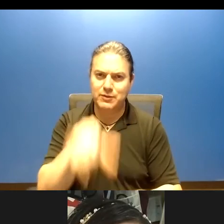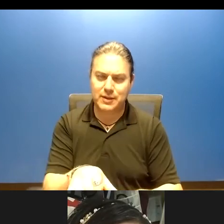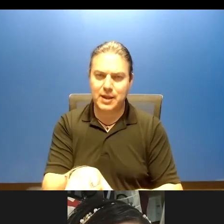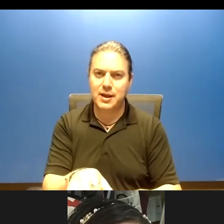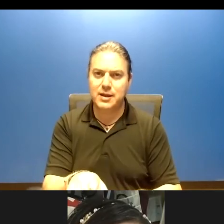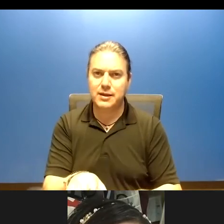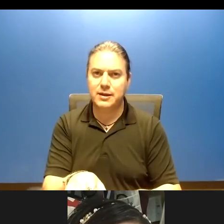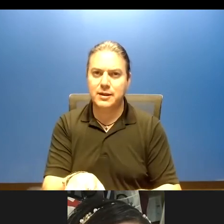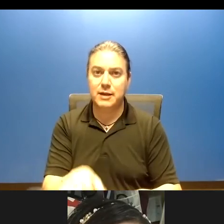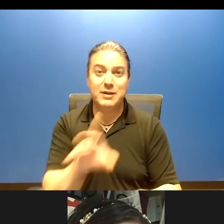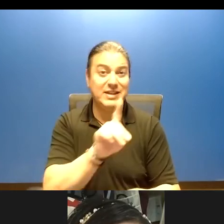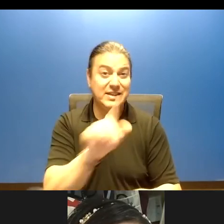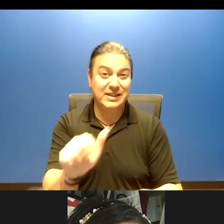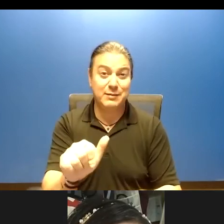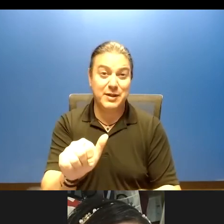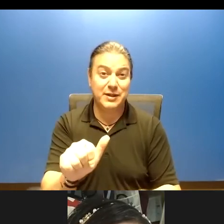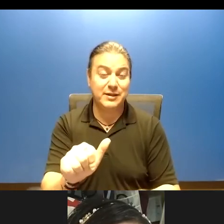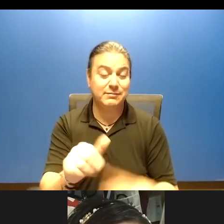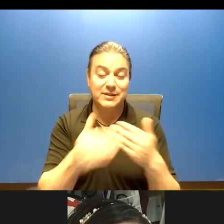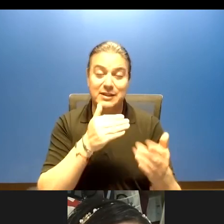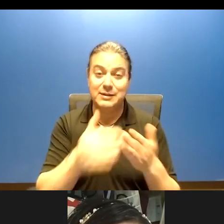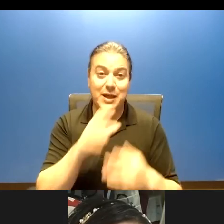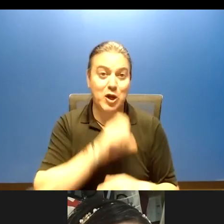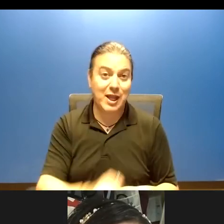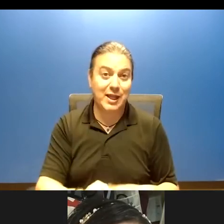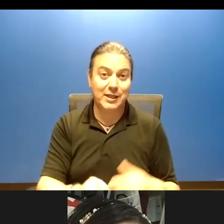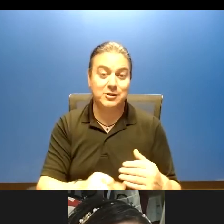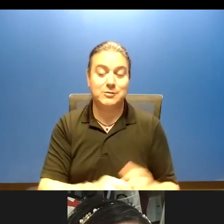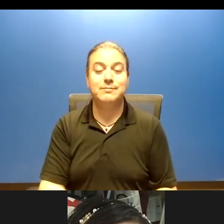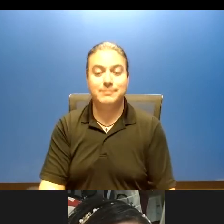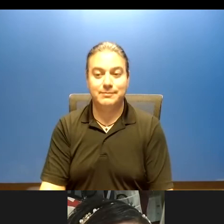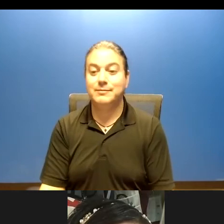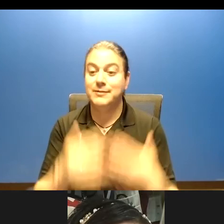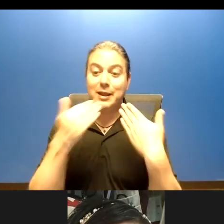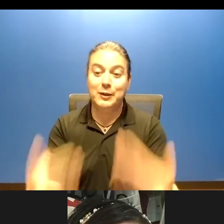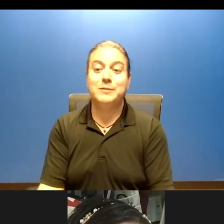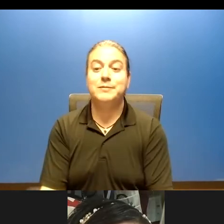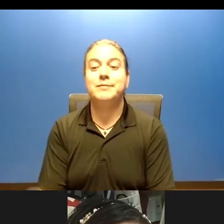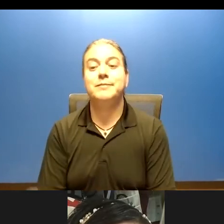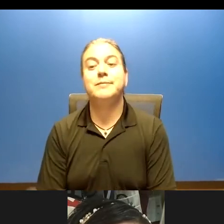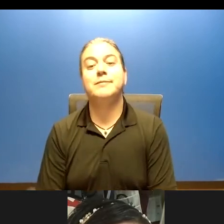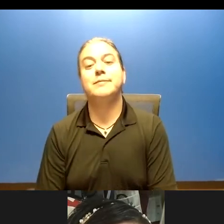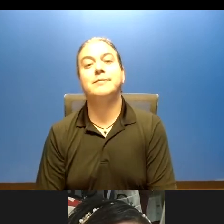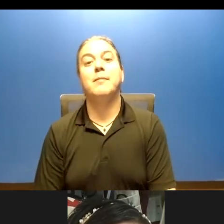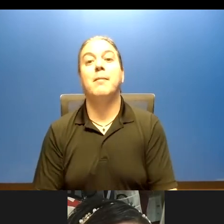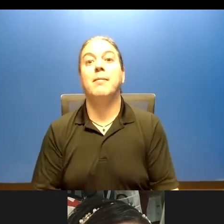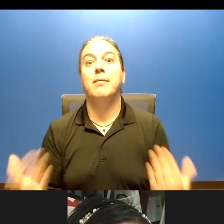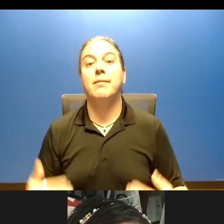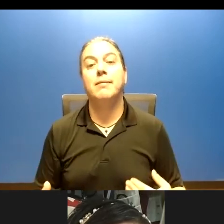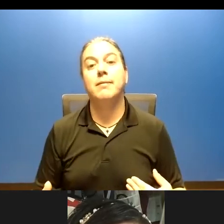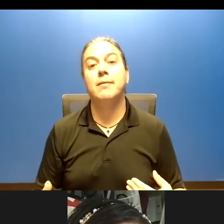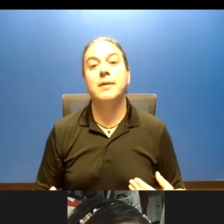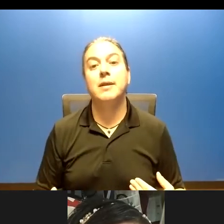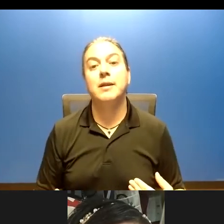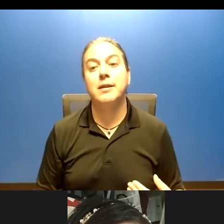seen across the age spectrum. Thank you. So,